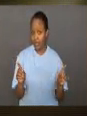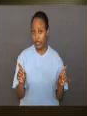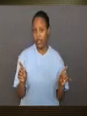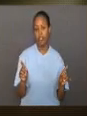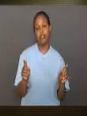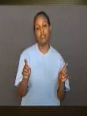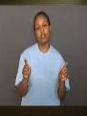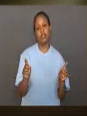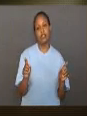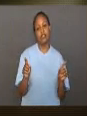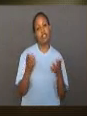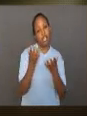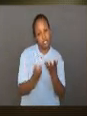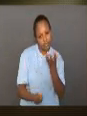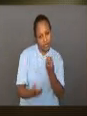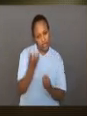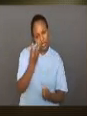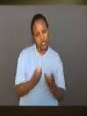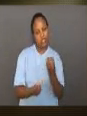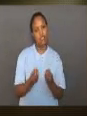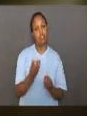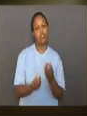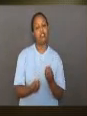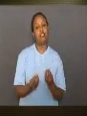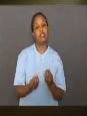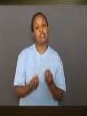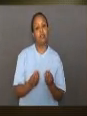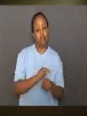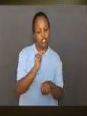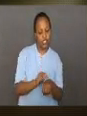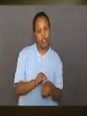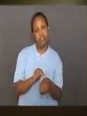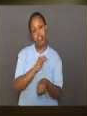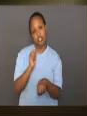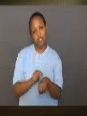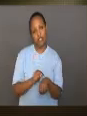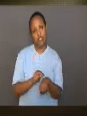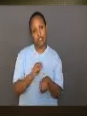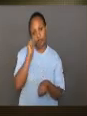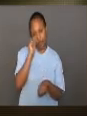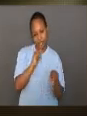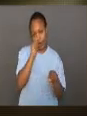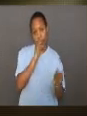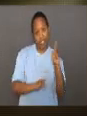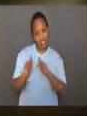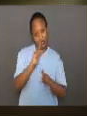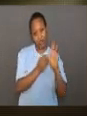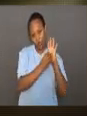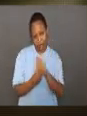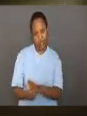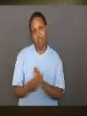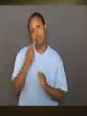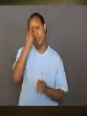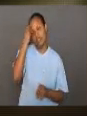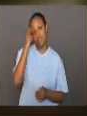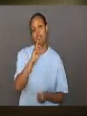Rather, it was the consequence of a growing discontent among the nations, nationalities, and